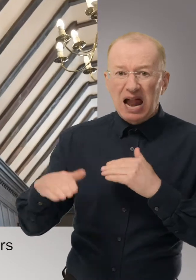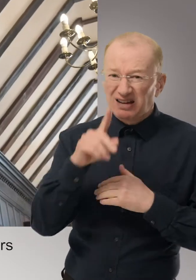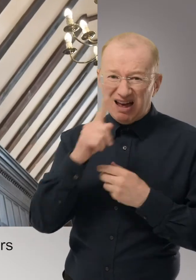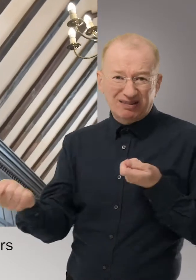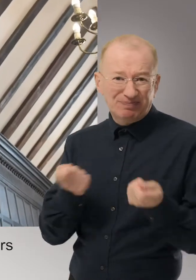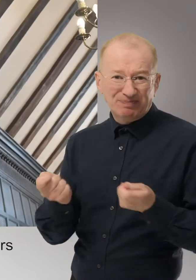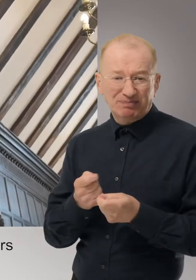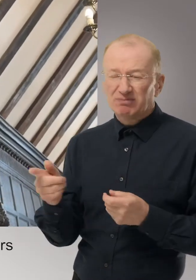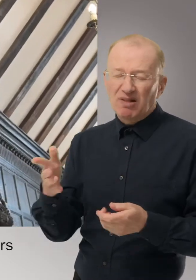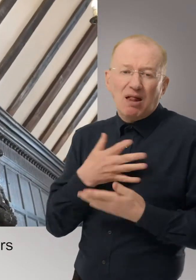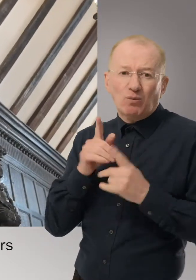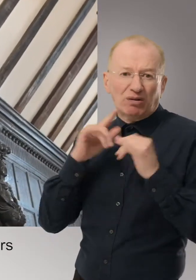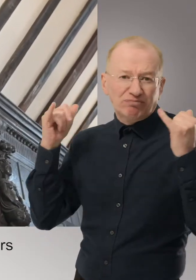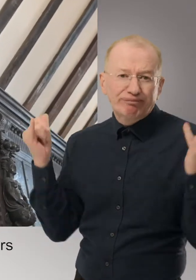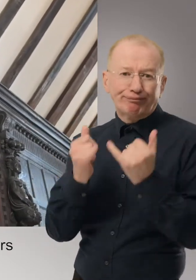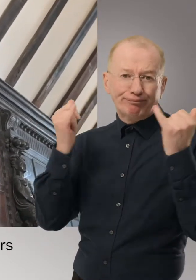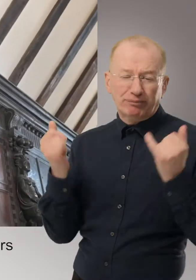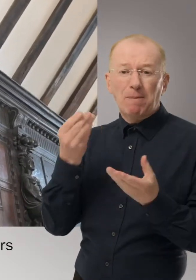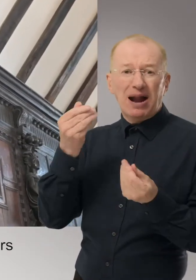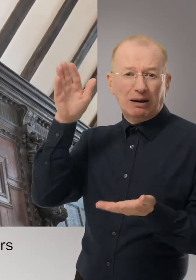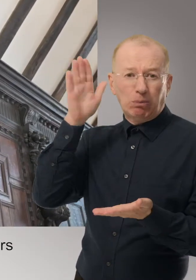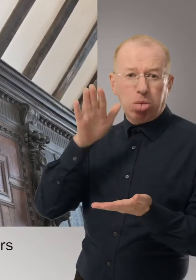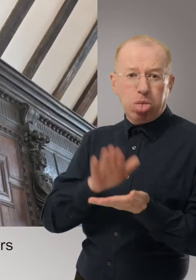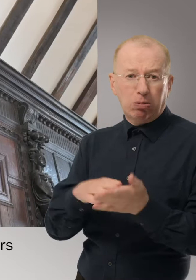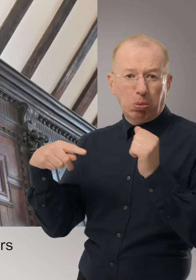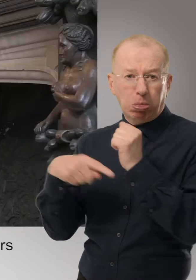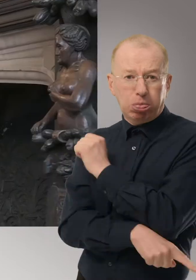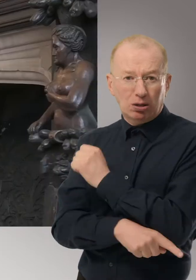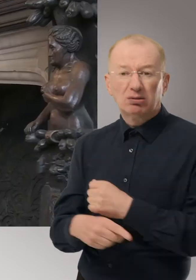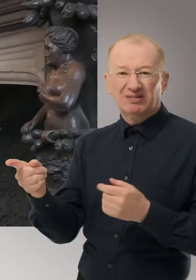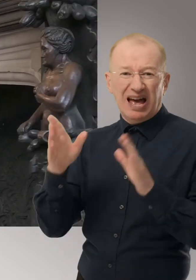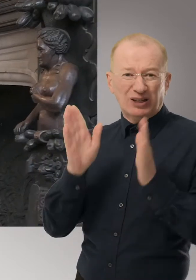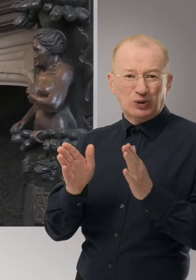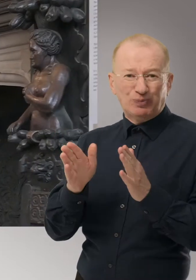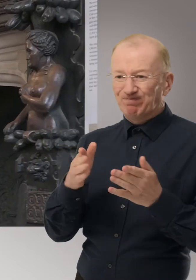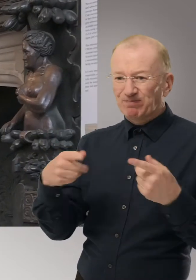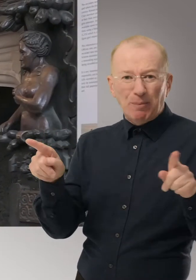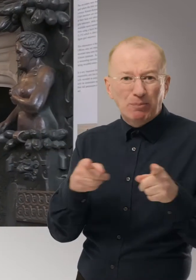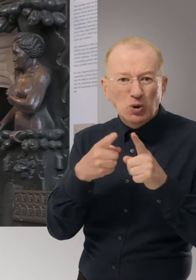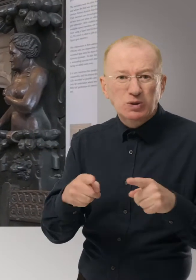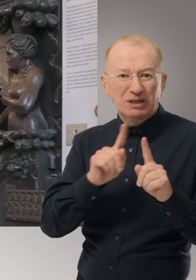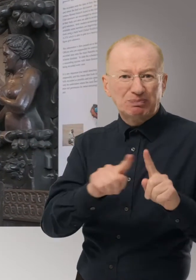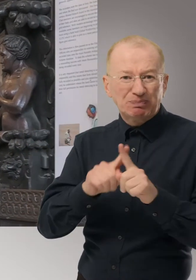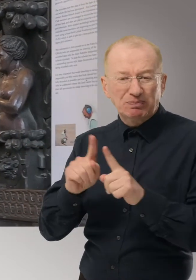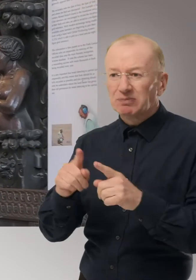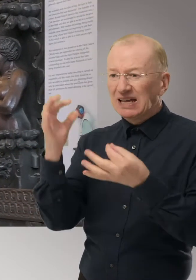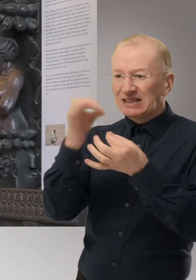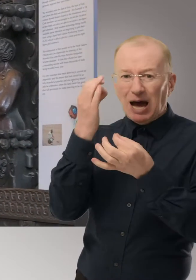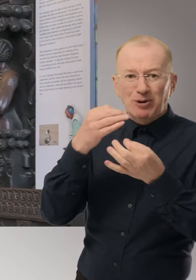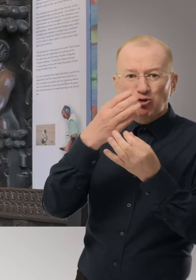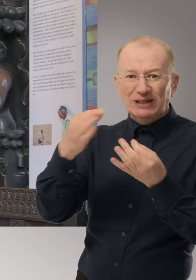proposition. His inability to manage the estate's affairs and love of the good life meant I observed him getting ever deeper into